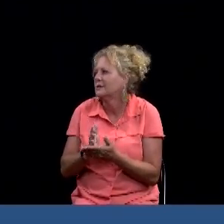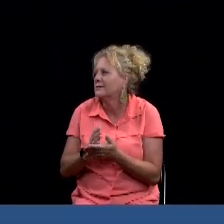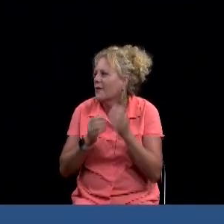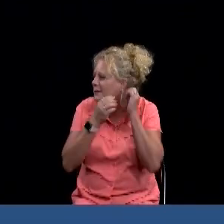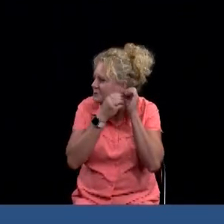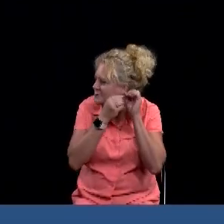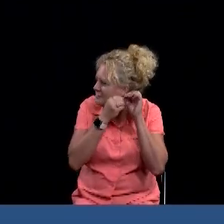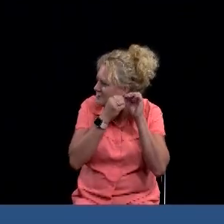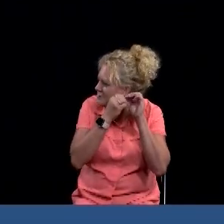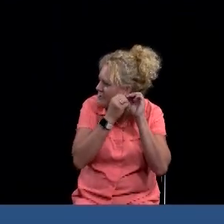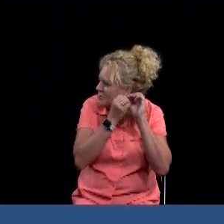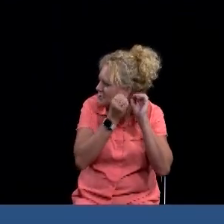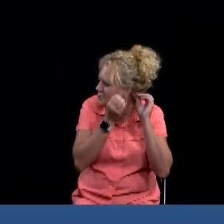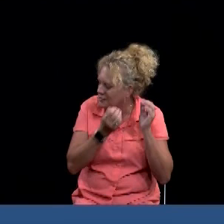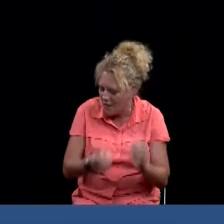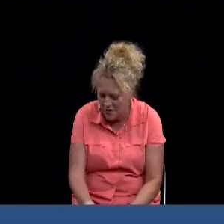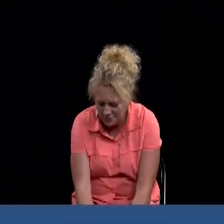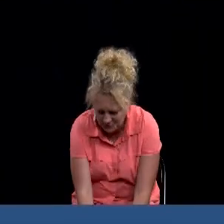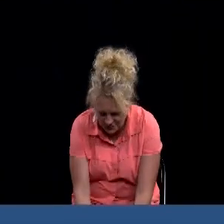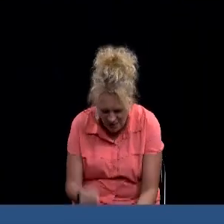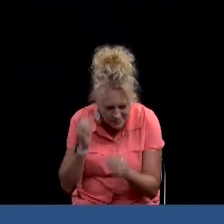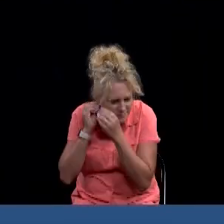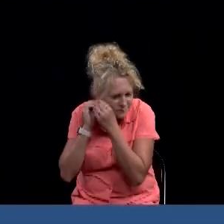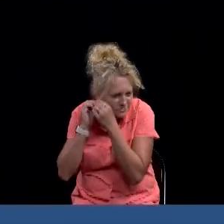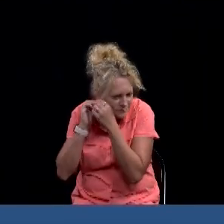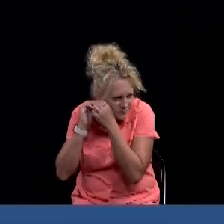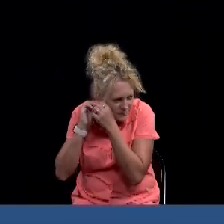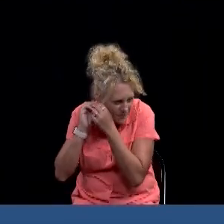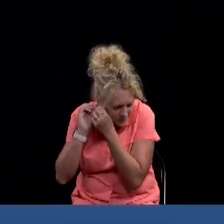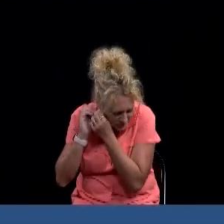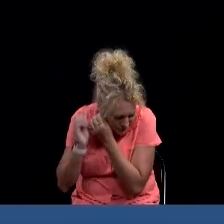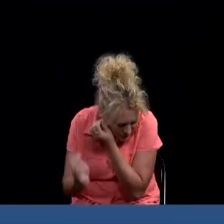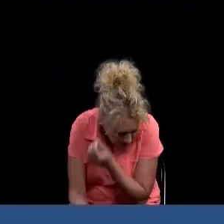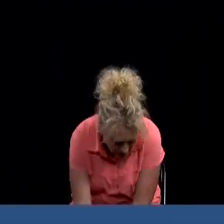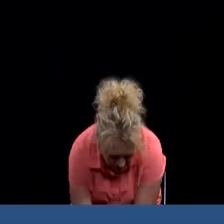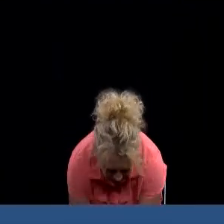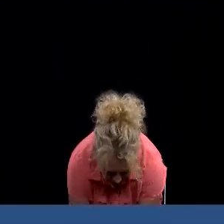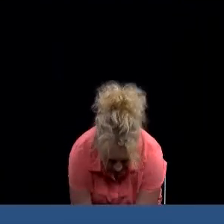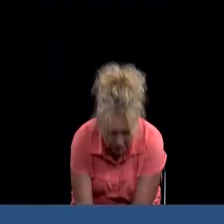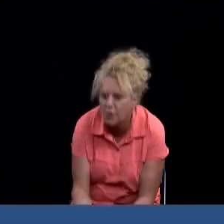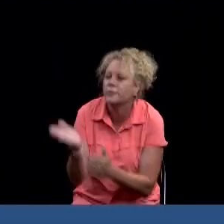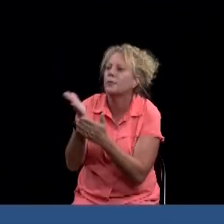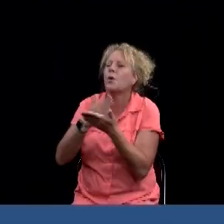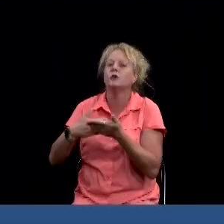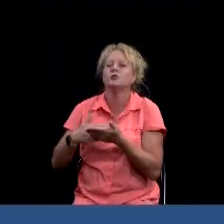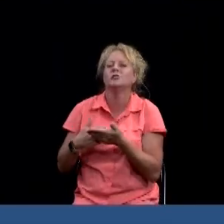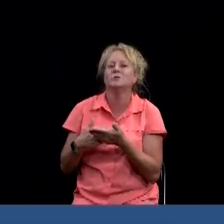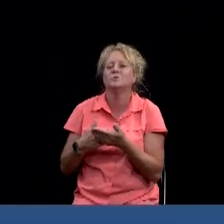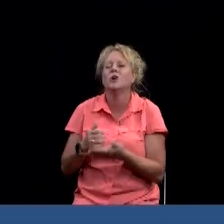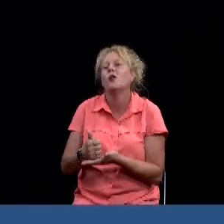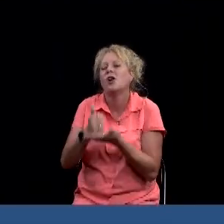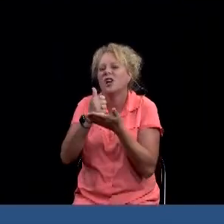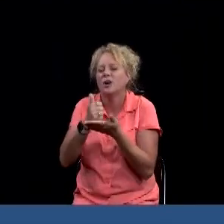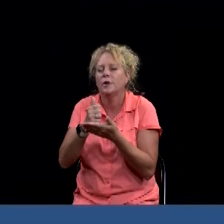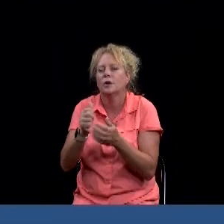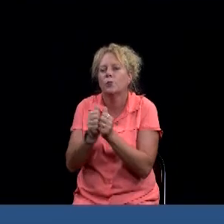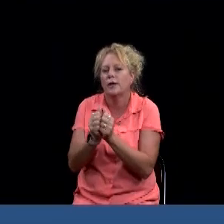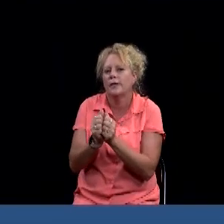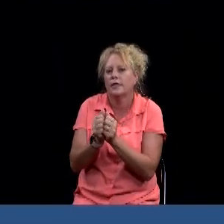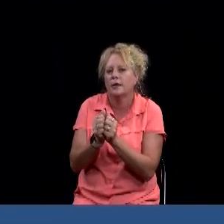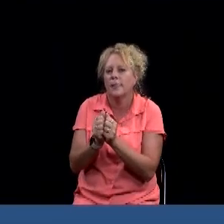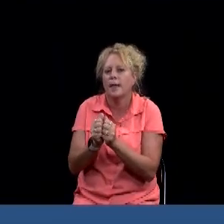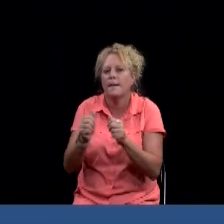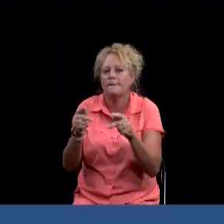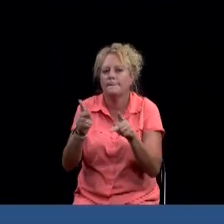limited partnership. Mm-hmm. Okay, whose investors include the Public Facility Corporation, which will be the eventual owner of